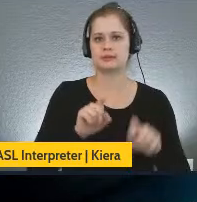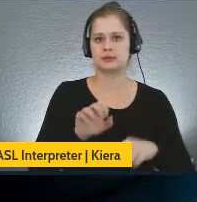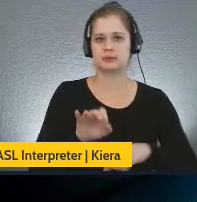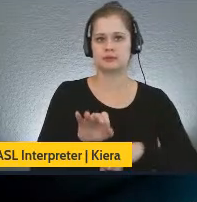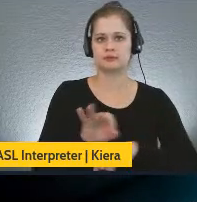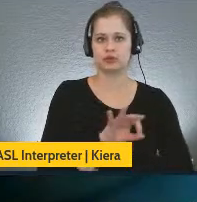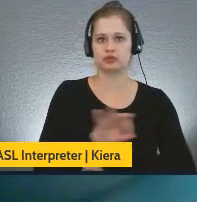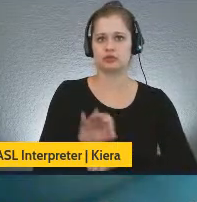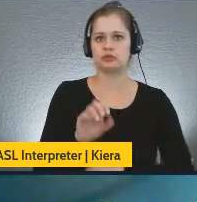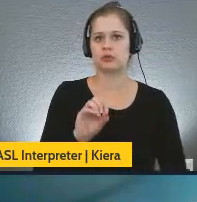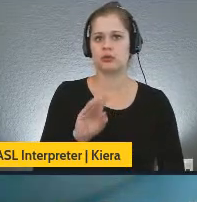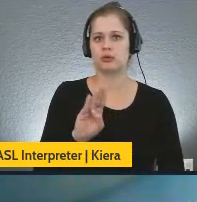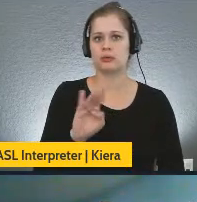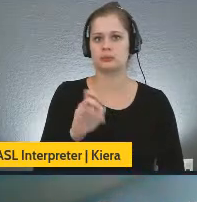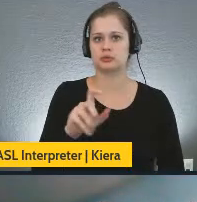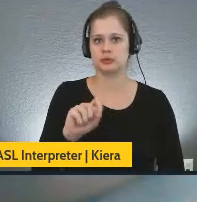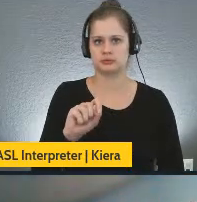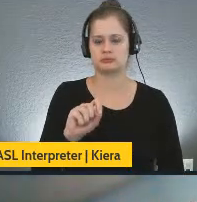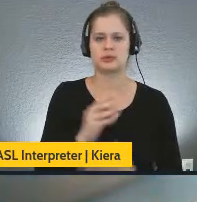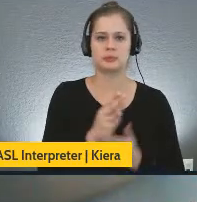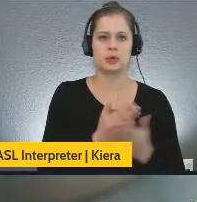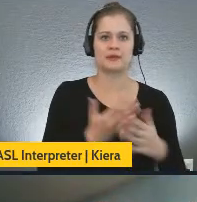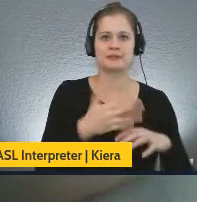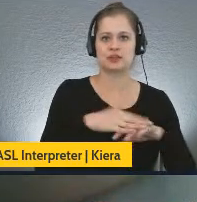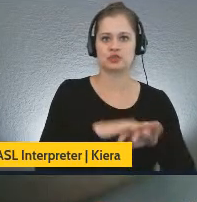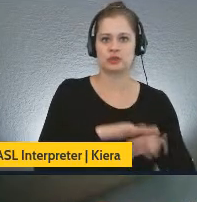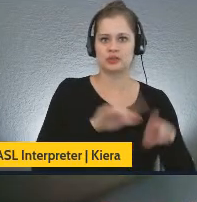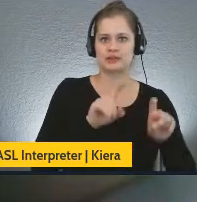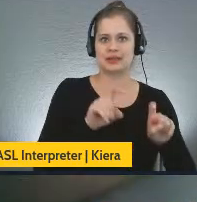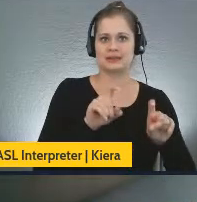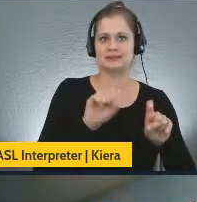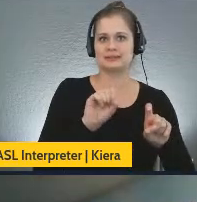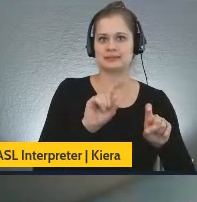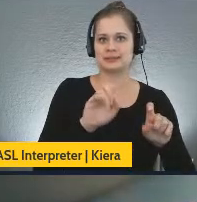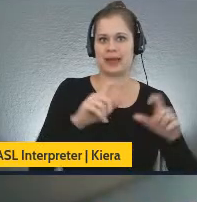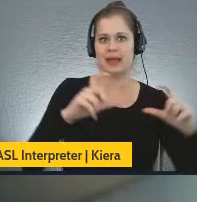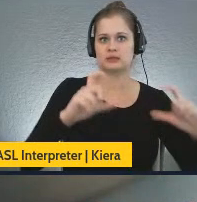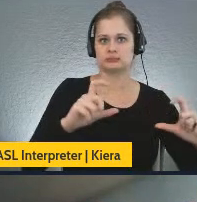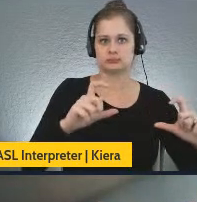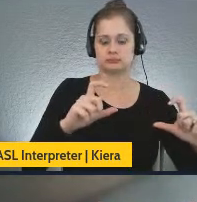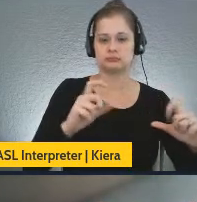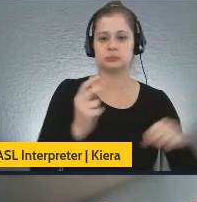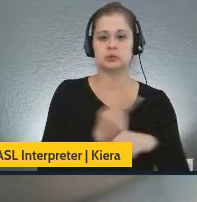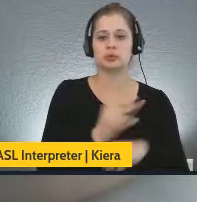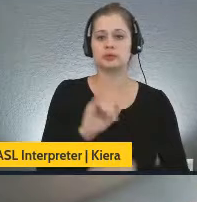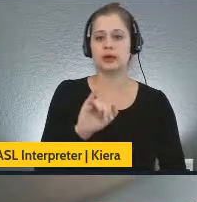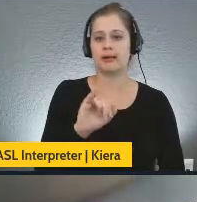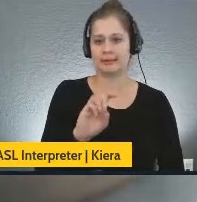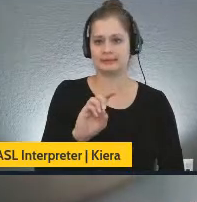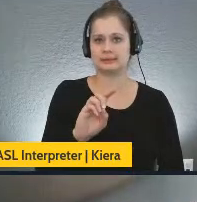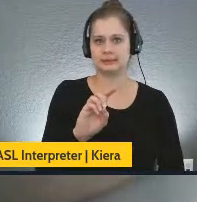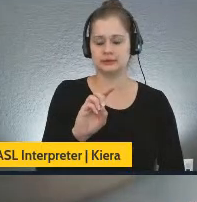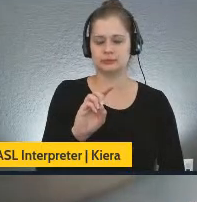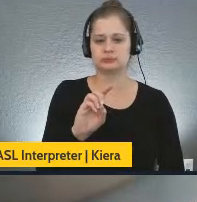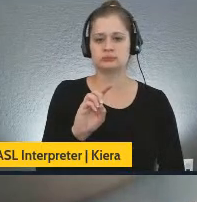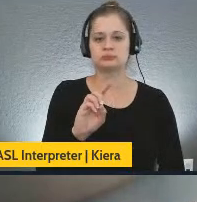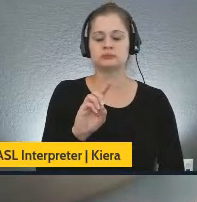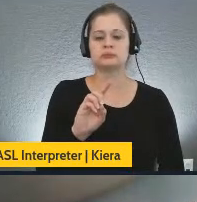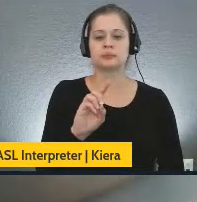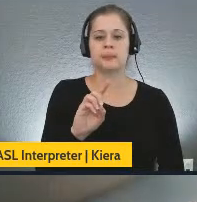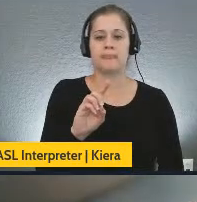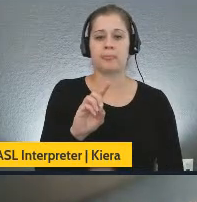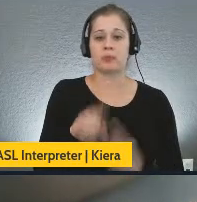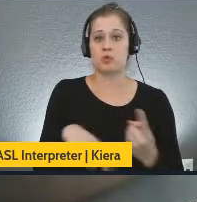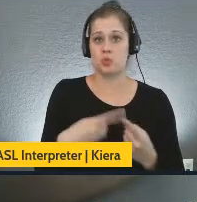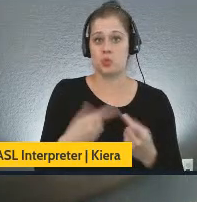is part of the integration test stack. Use our ID to get it. And then once we have the